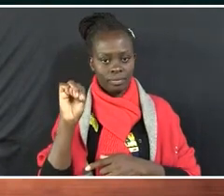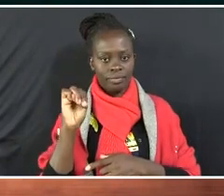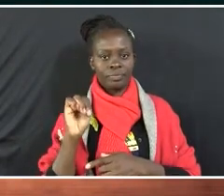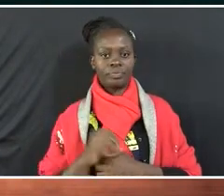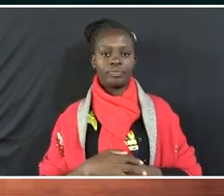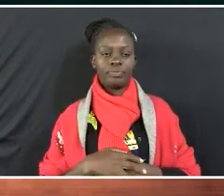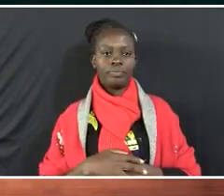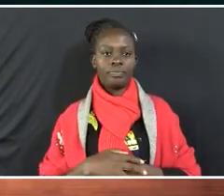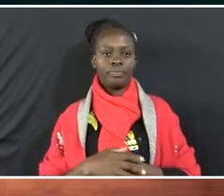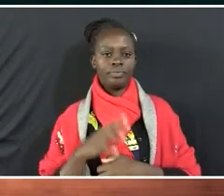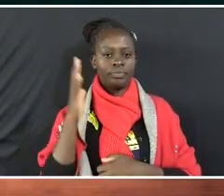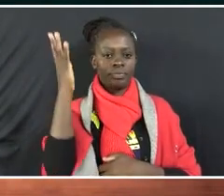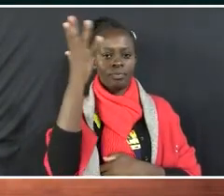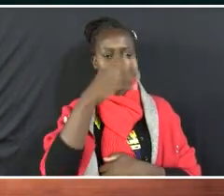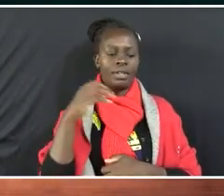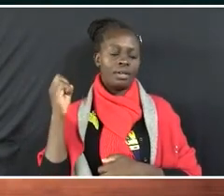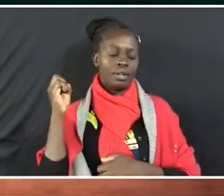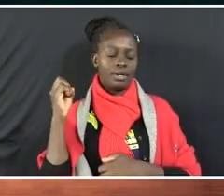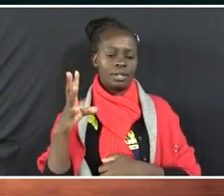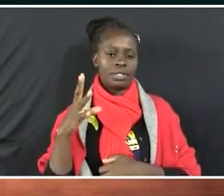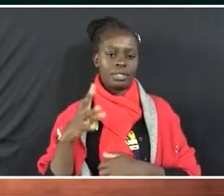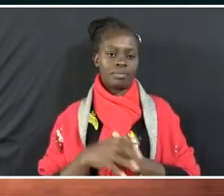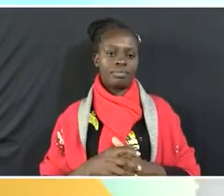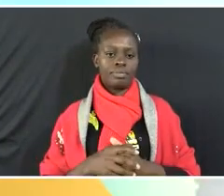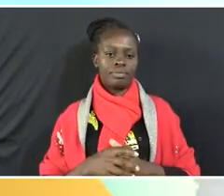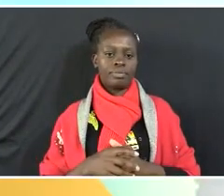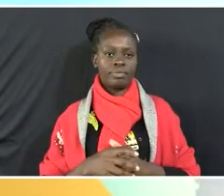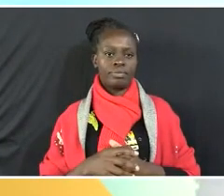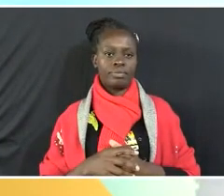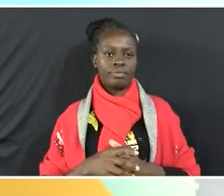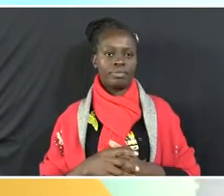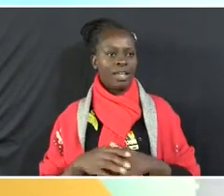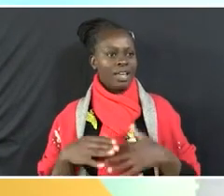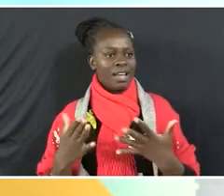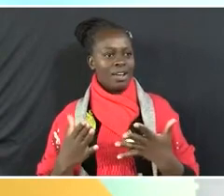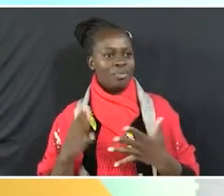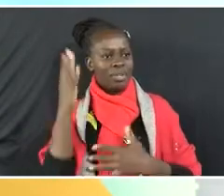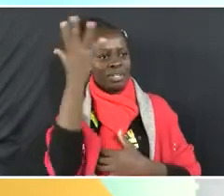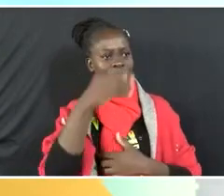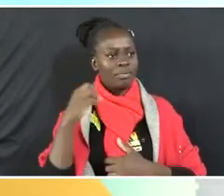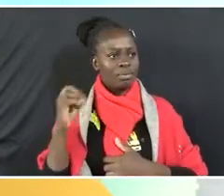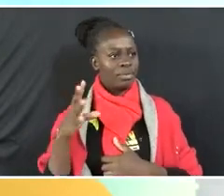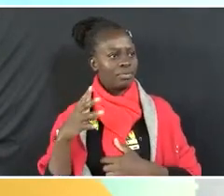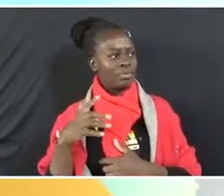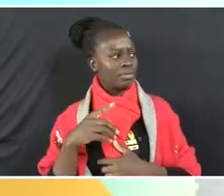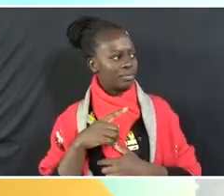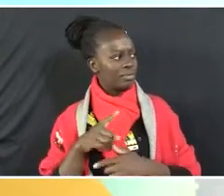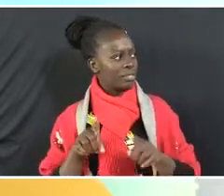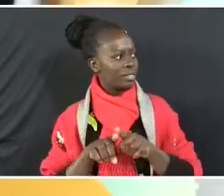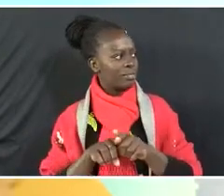head, there was no blemish. Hey, young people, how many of you are pretty? Pretty, handsome?